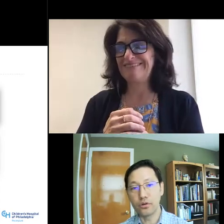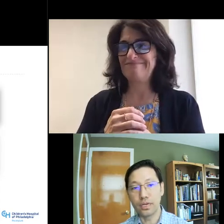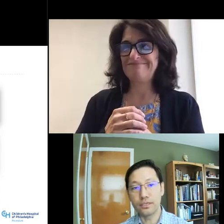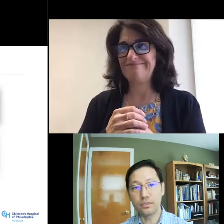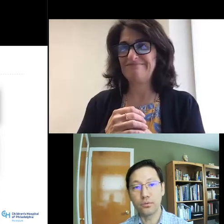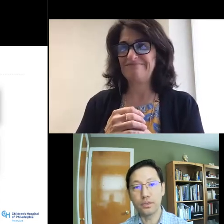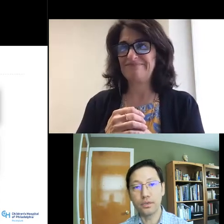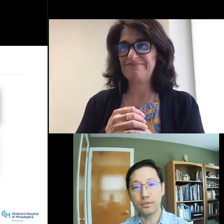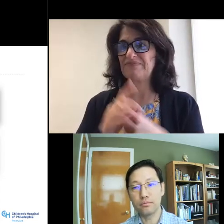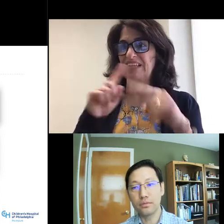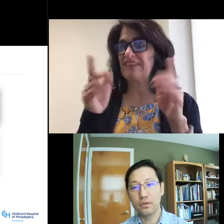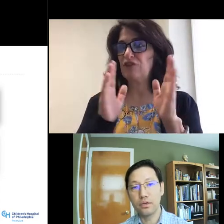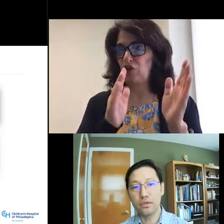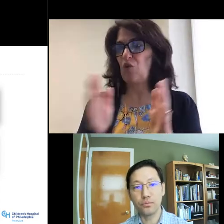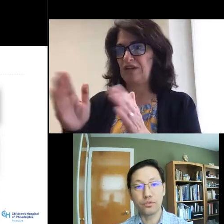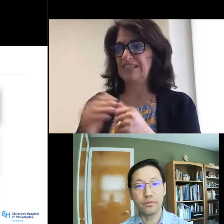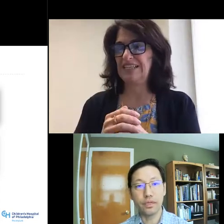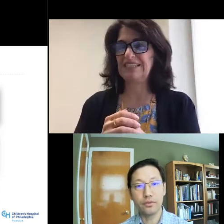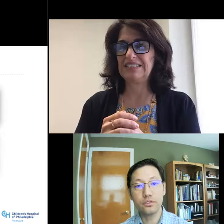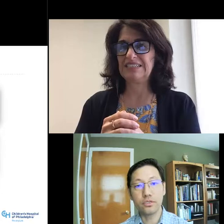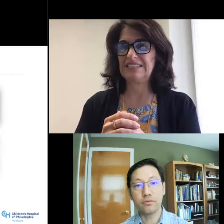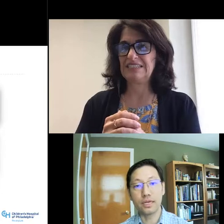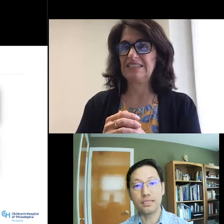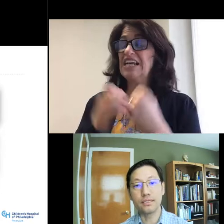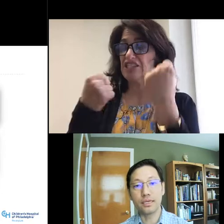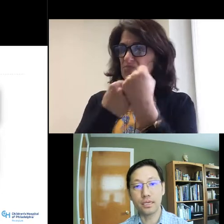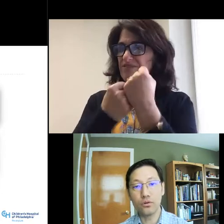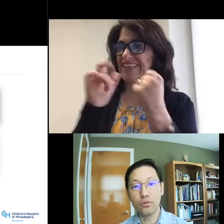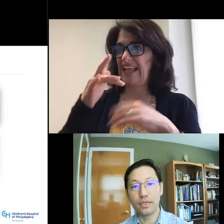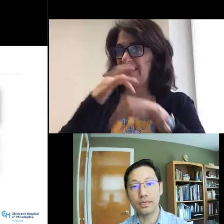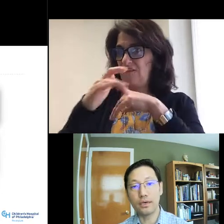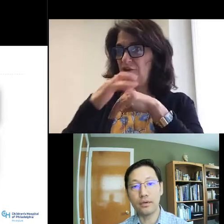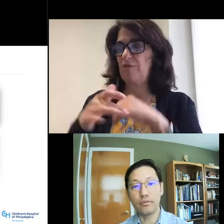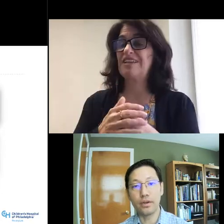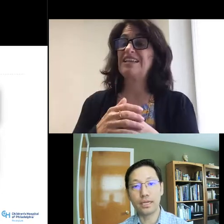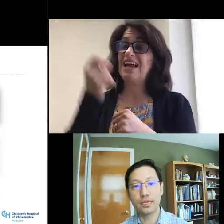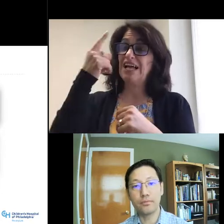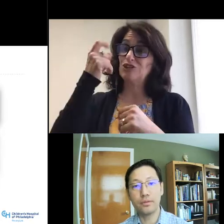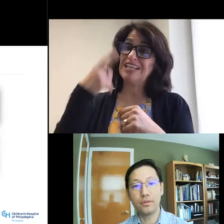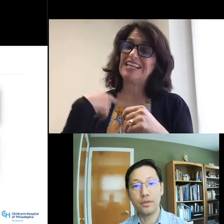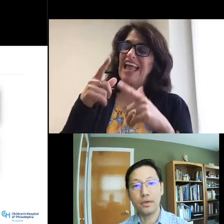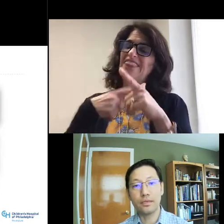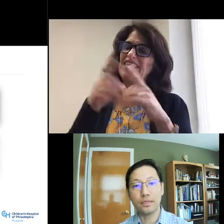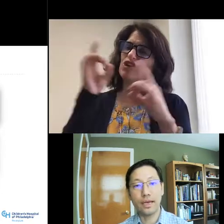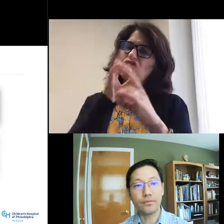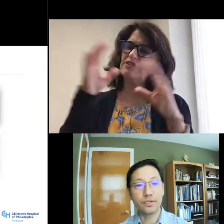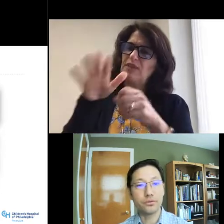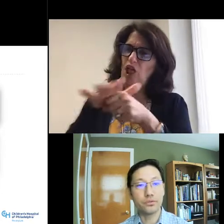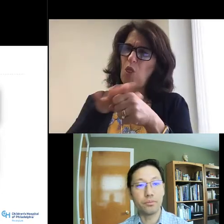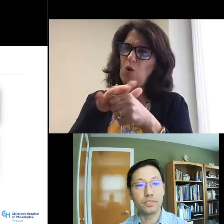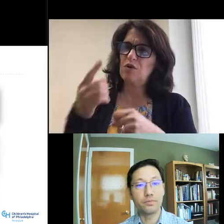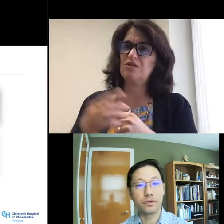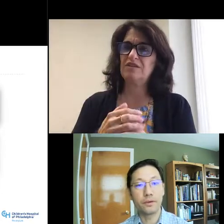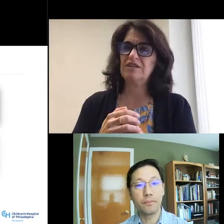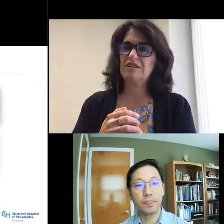different organizations with supports available. So Resolve Crisis is a local one, for an example, that I have used